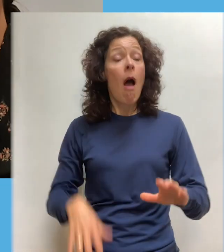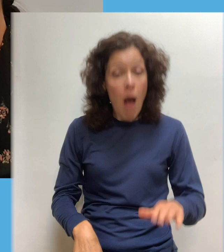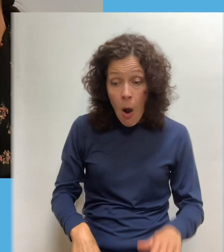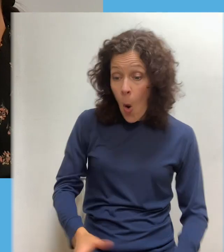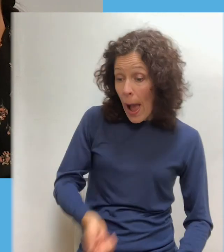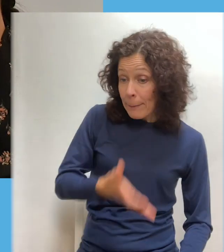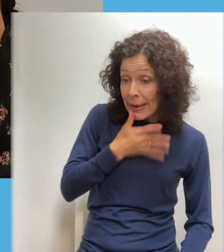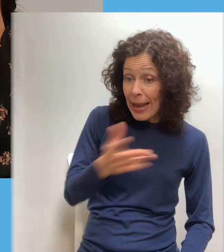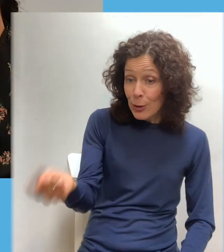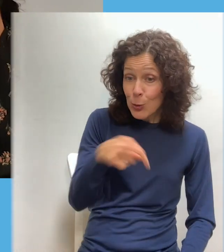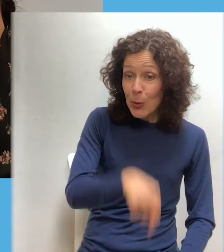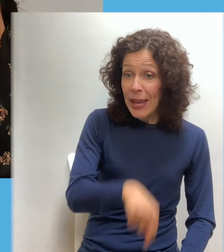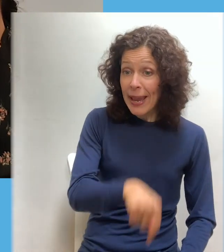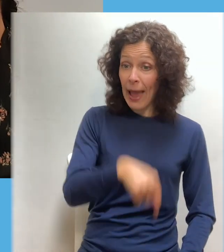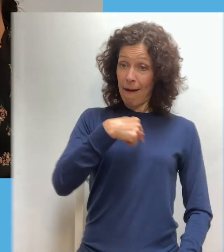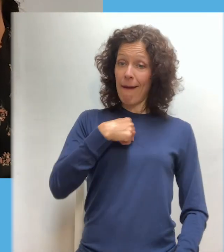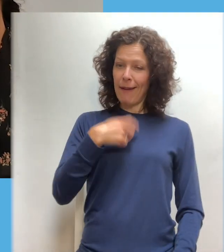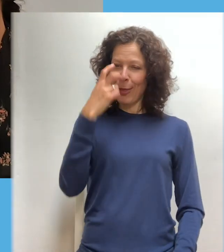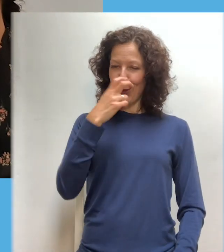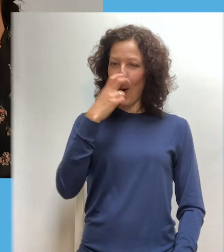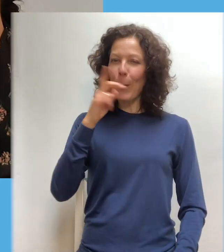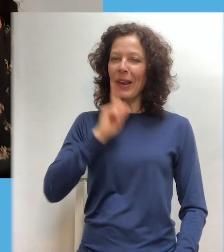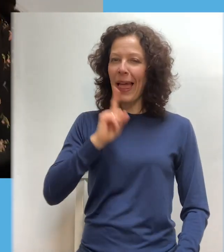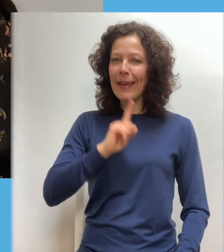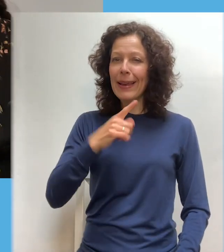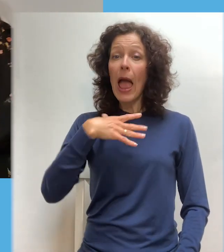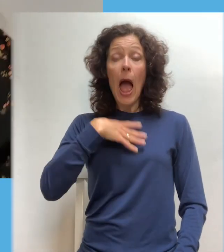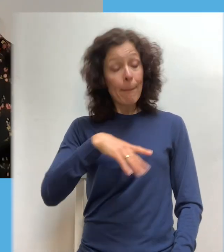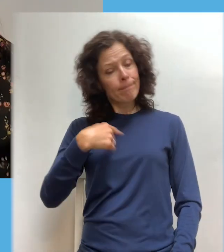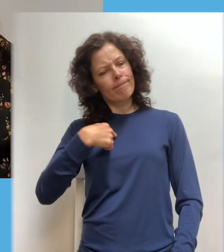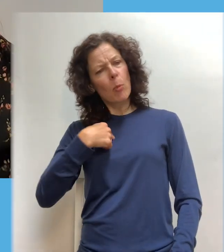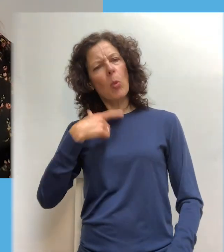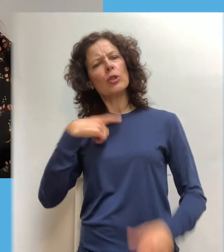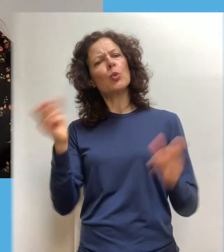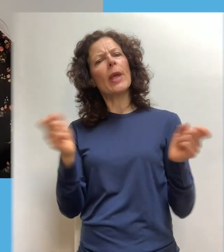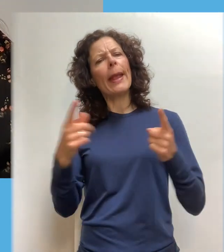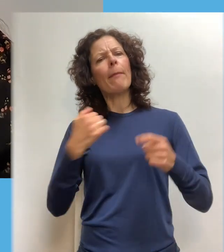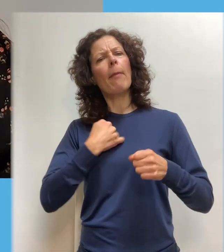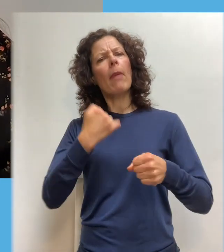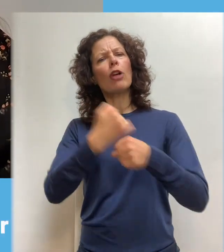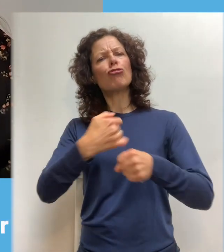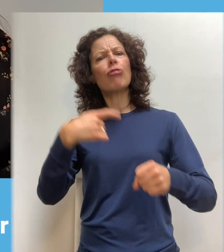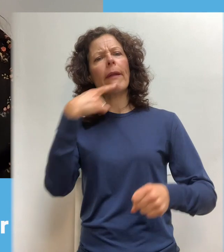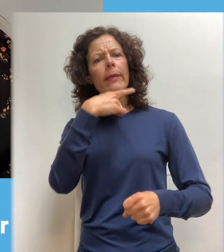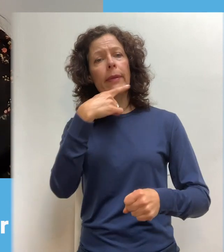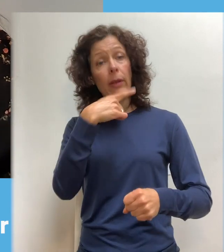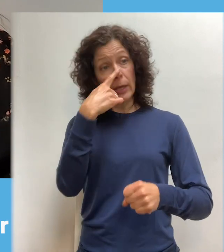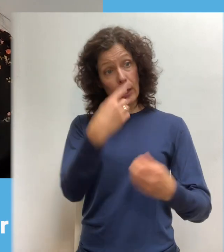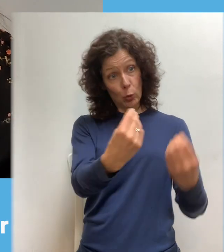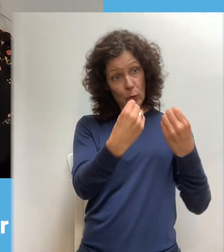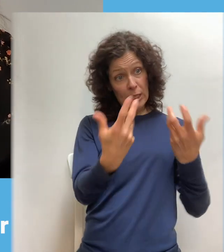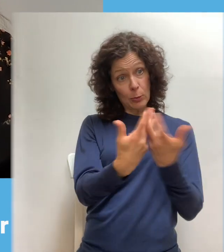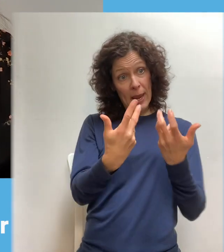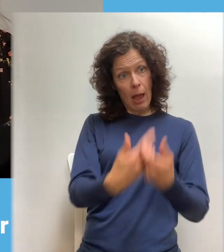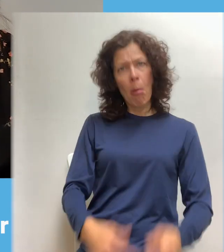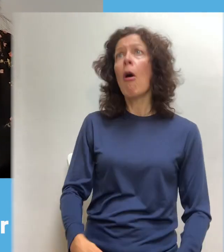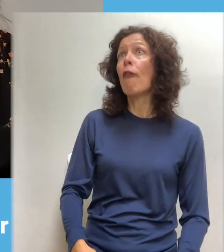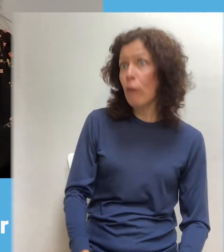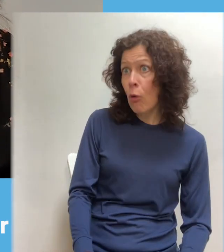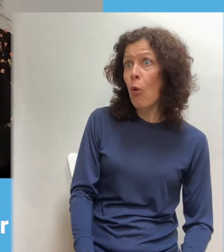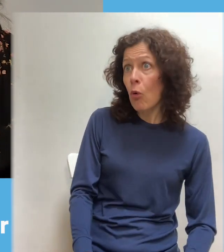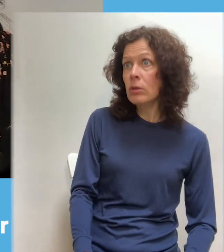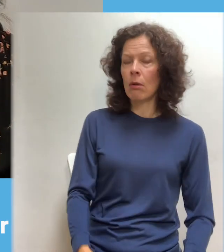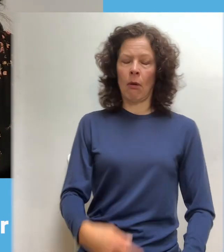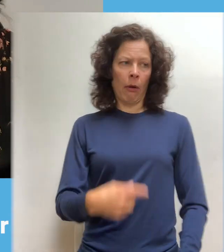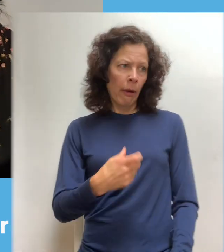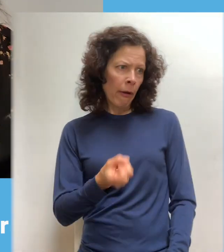email my grandson. I'm sure you can show me how." "Of course," replied Sunny. "Goodness, when I was your age, we had to